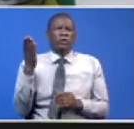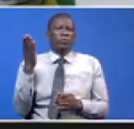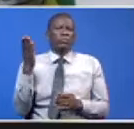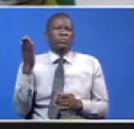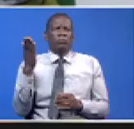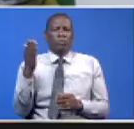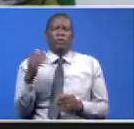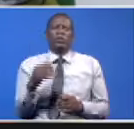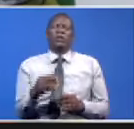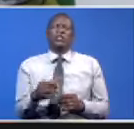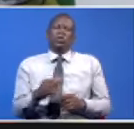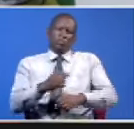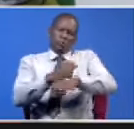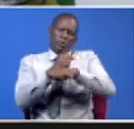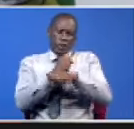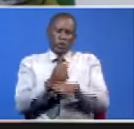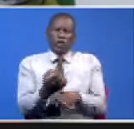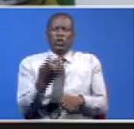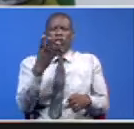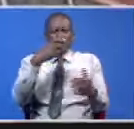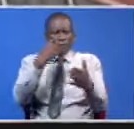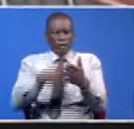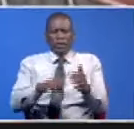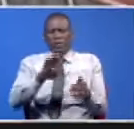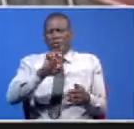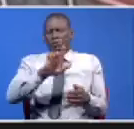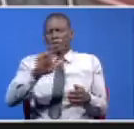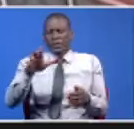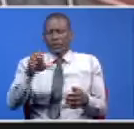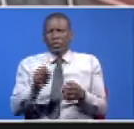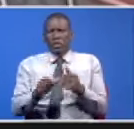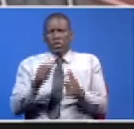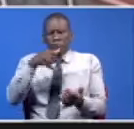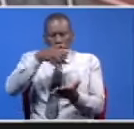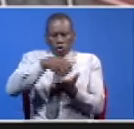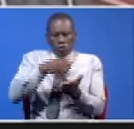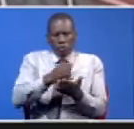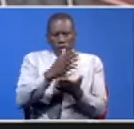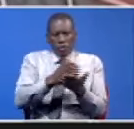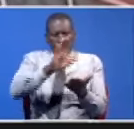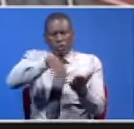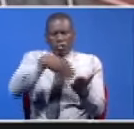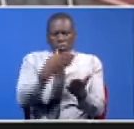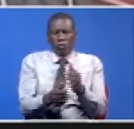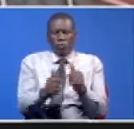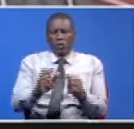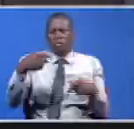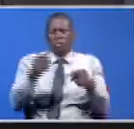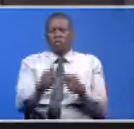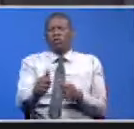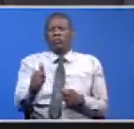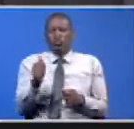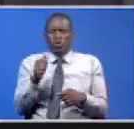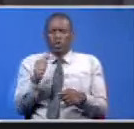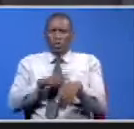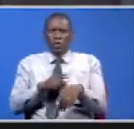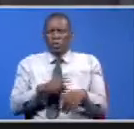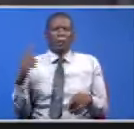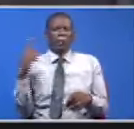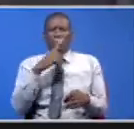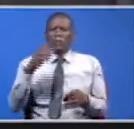Isaac Mwaura defended the four tax bills that contained some of the proposals that Kenyans rejected during the